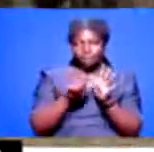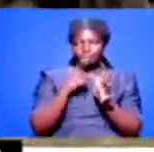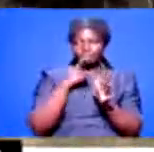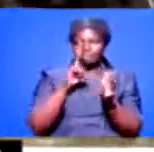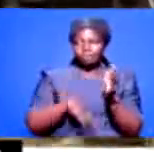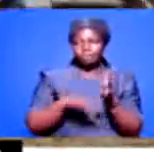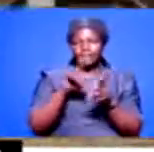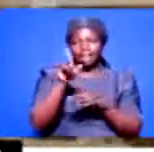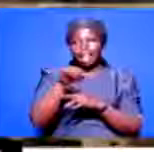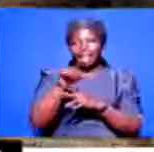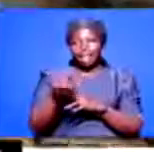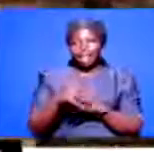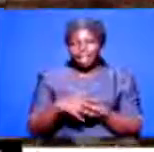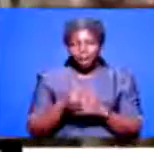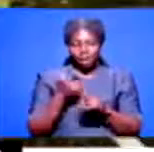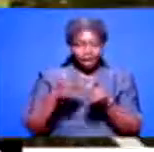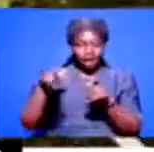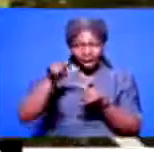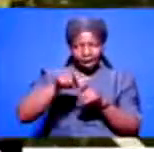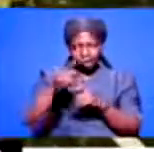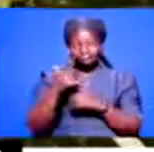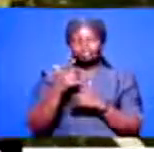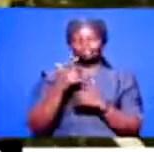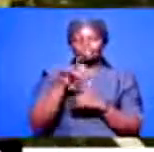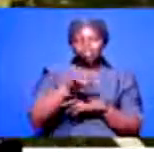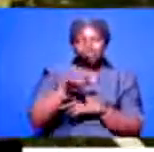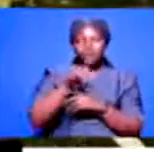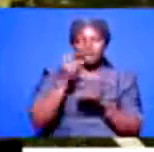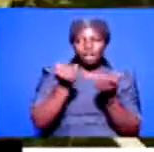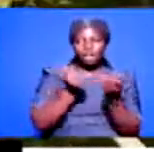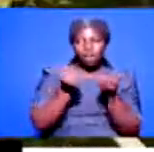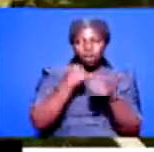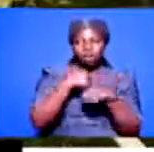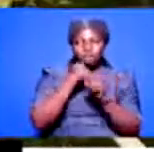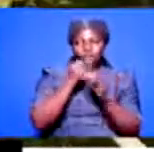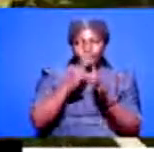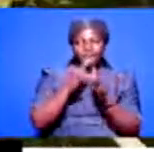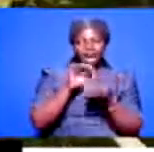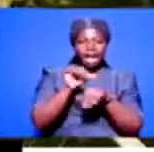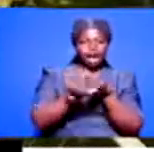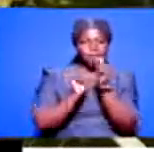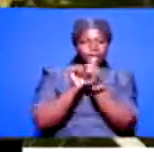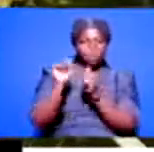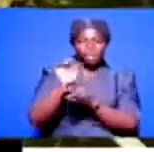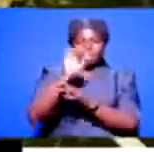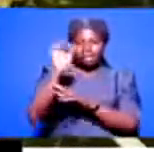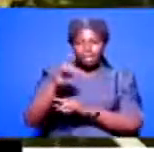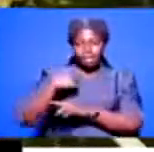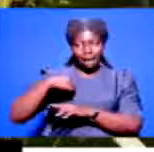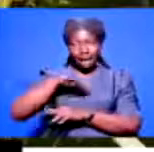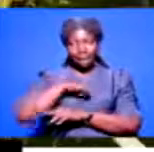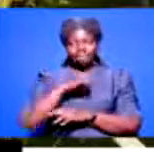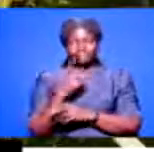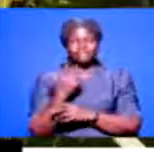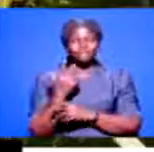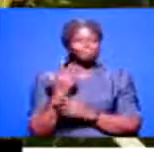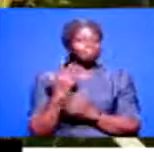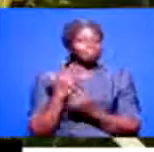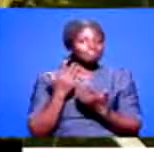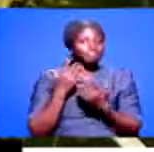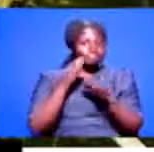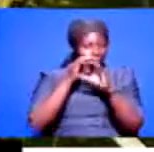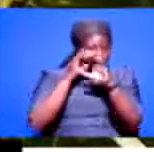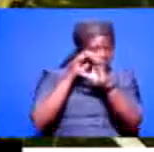vehicle assemblers' revenue by 15%. So what does that mean? Our approximation is that about additional